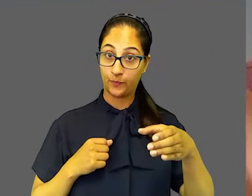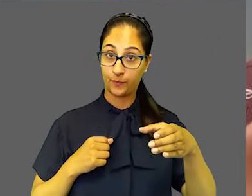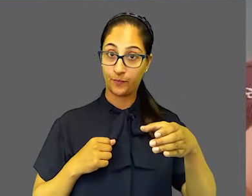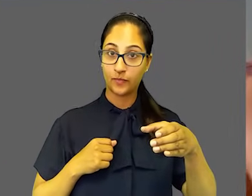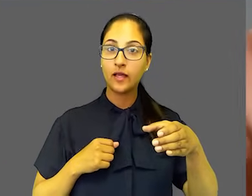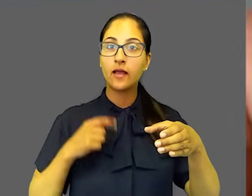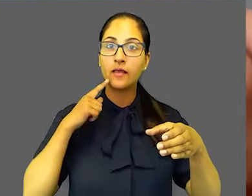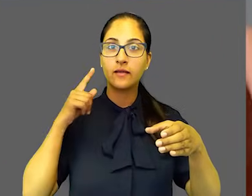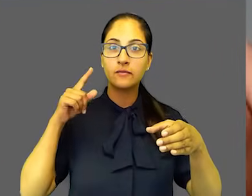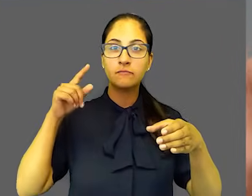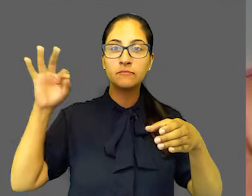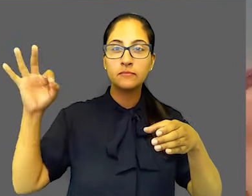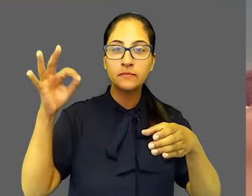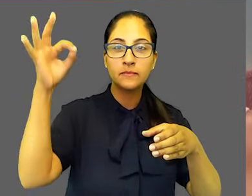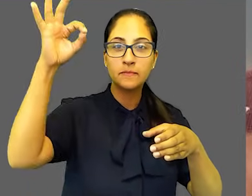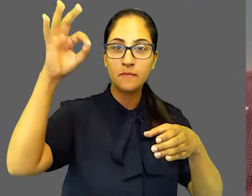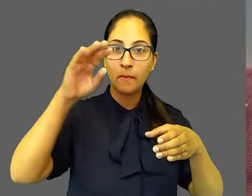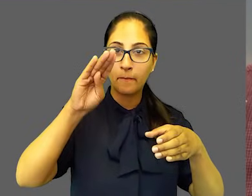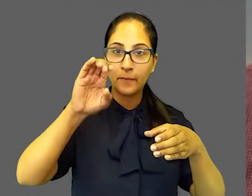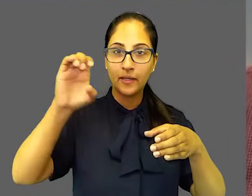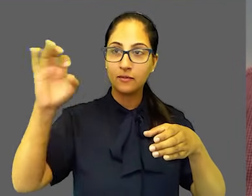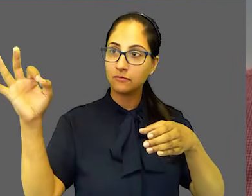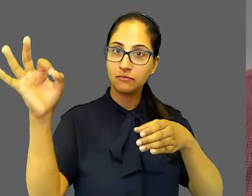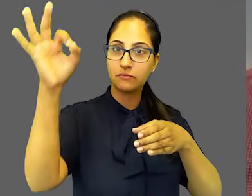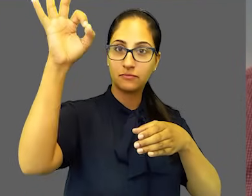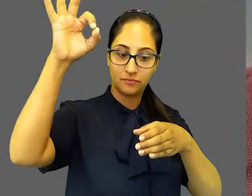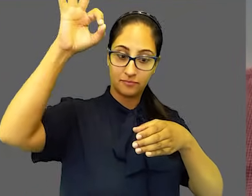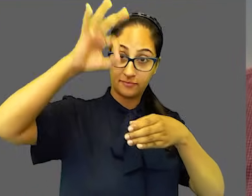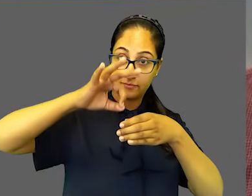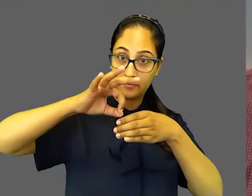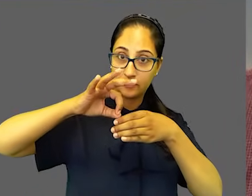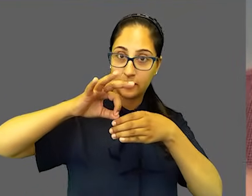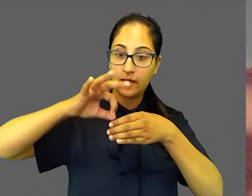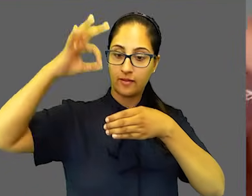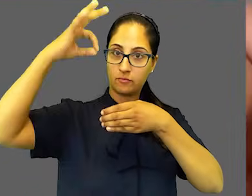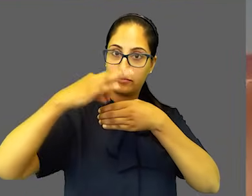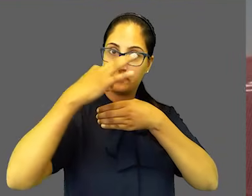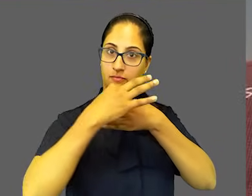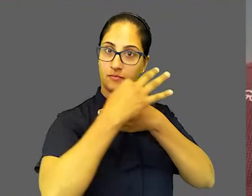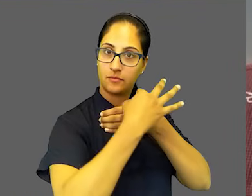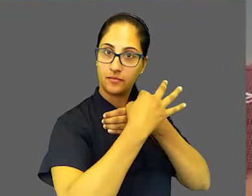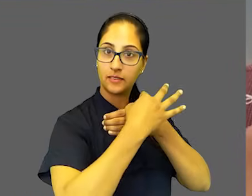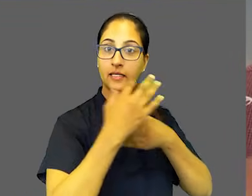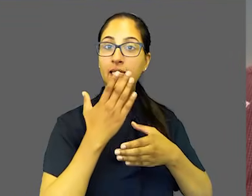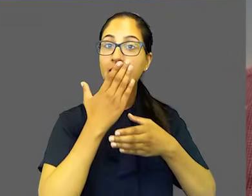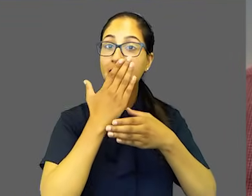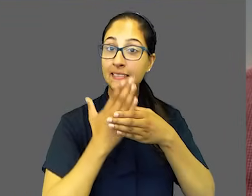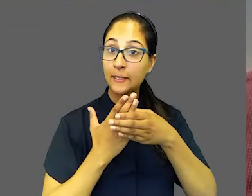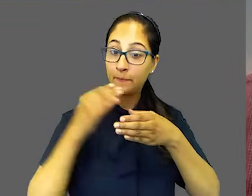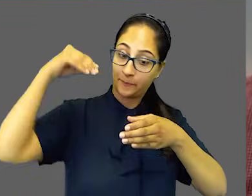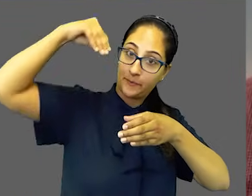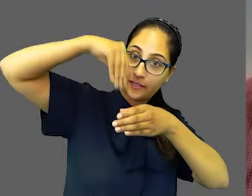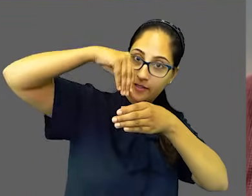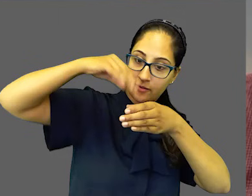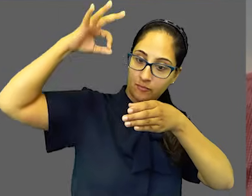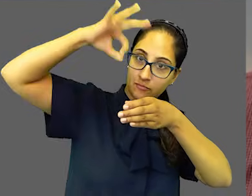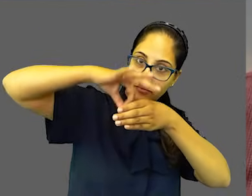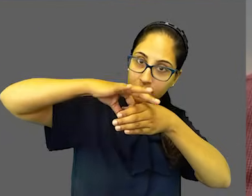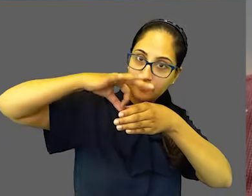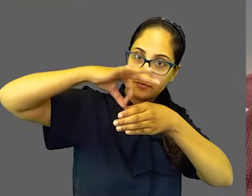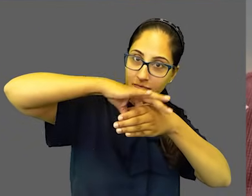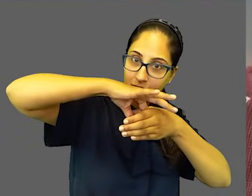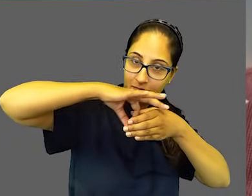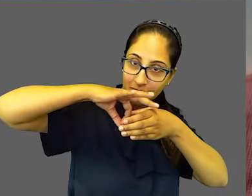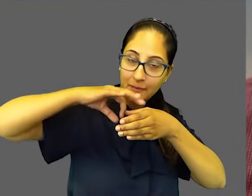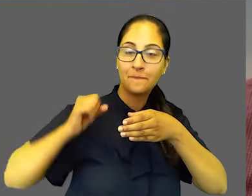just, on the edges of the cup, while other bees were inside, submerged into the honey.